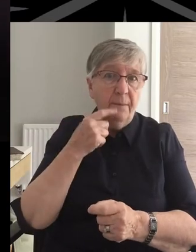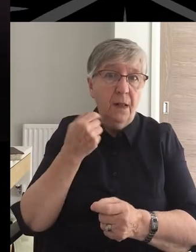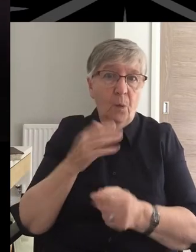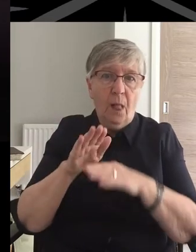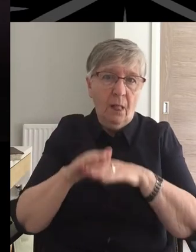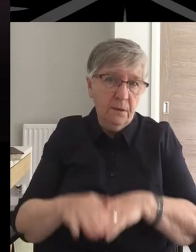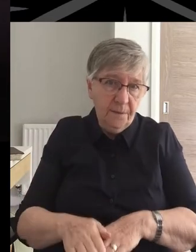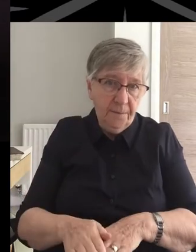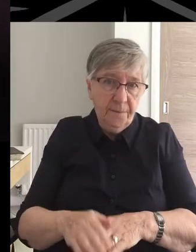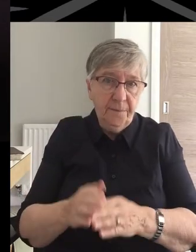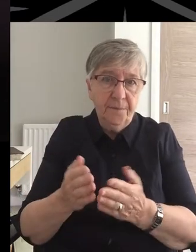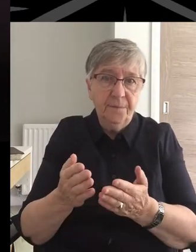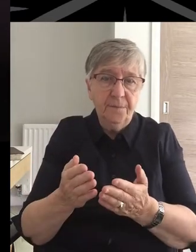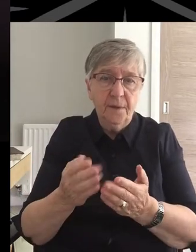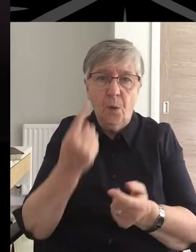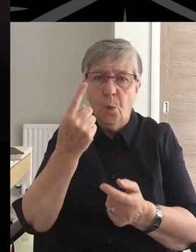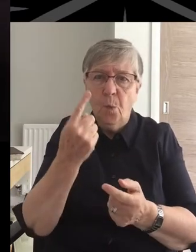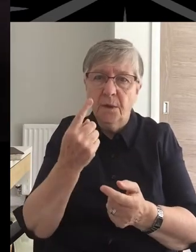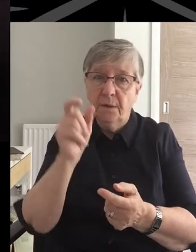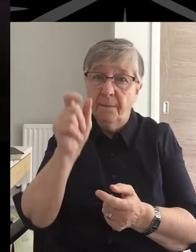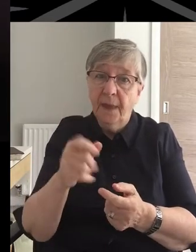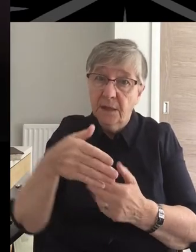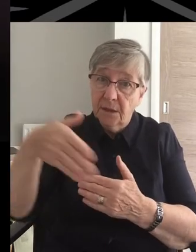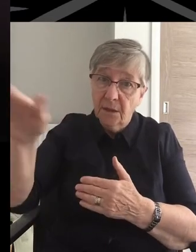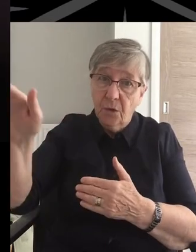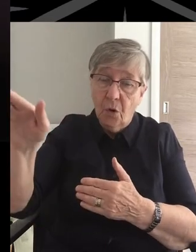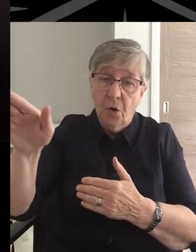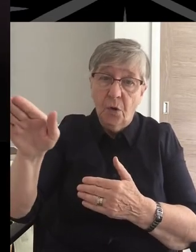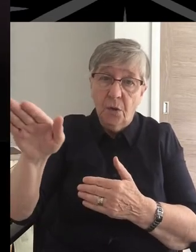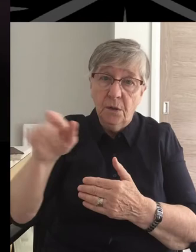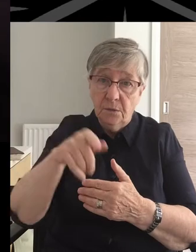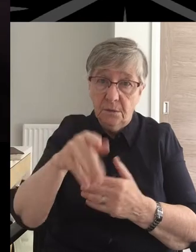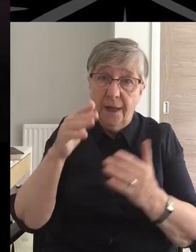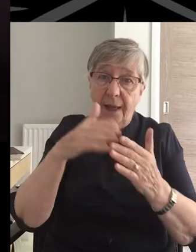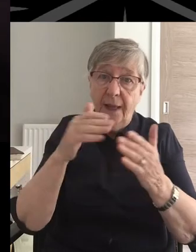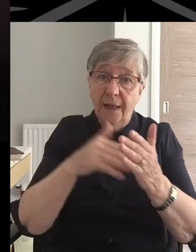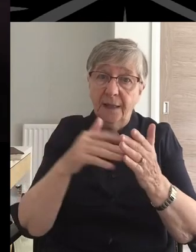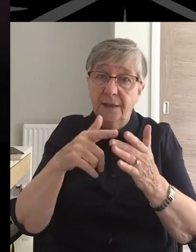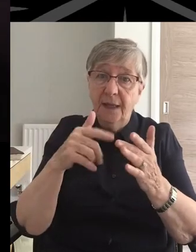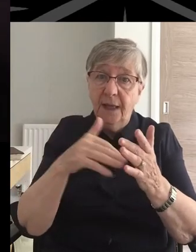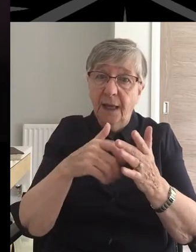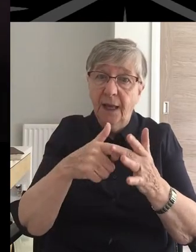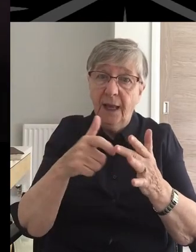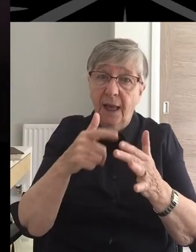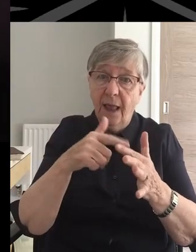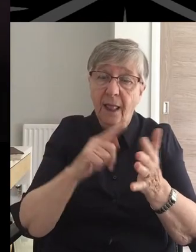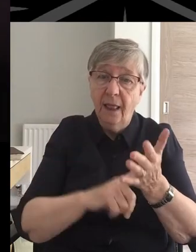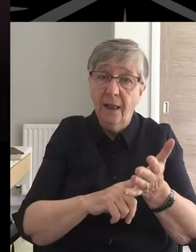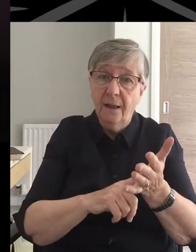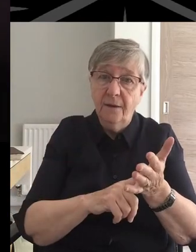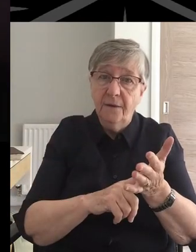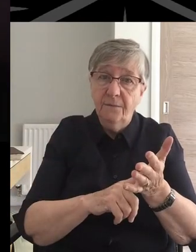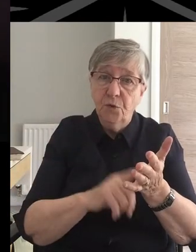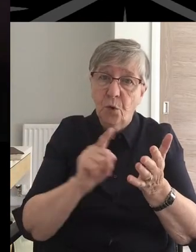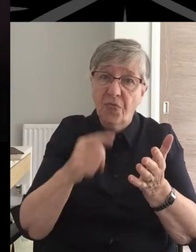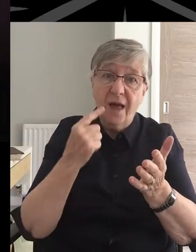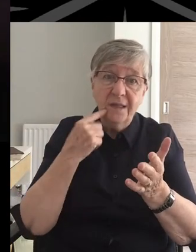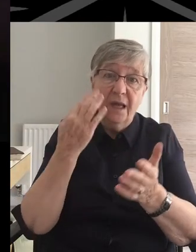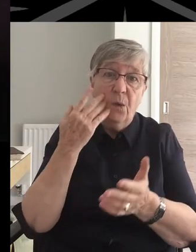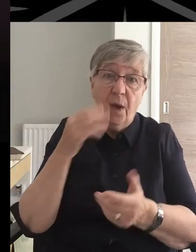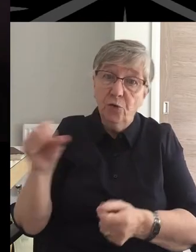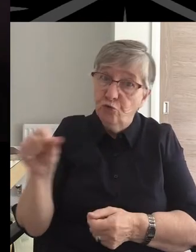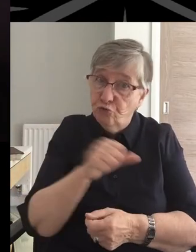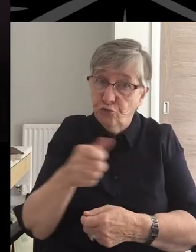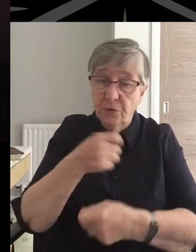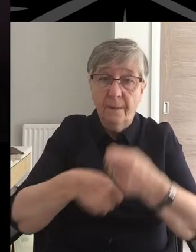so on. And one of those taken off into exile in Babylon was Ezekiel. And so on the day when he should have been